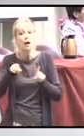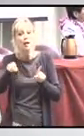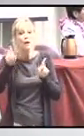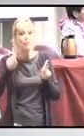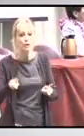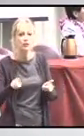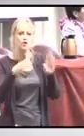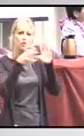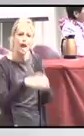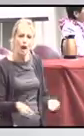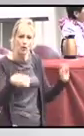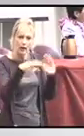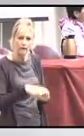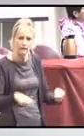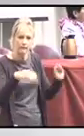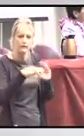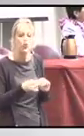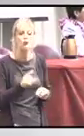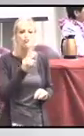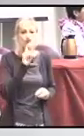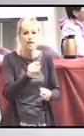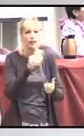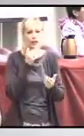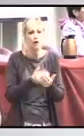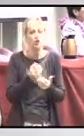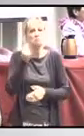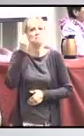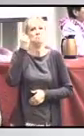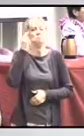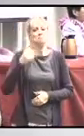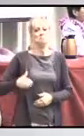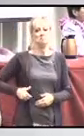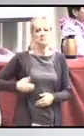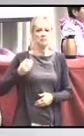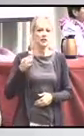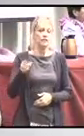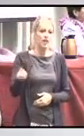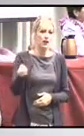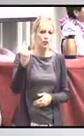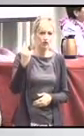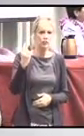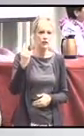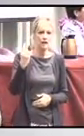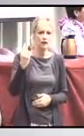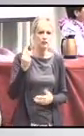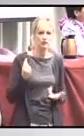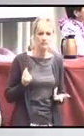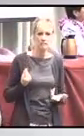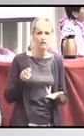a narrative, and it will give you a really good feel for whether or not they understand, whether they